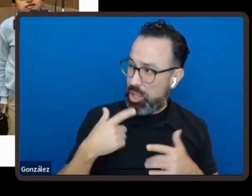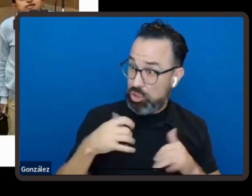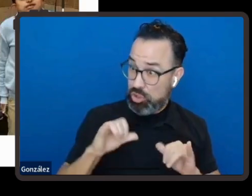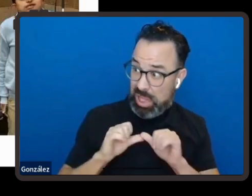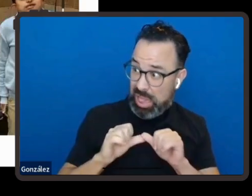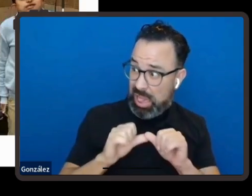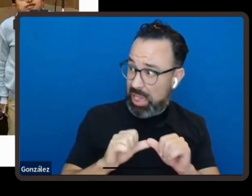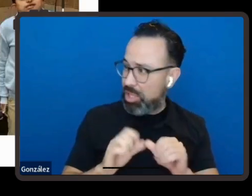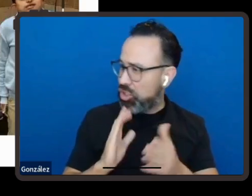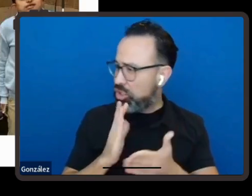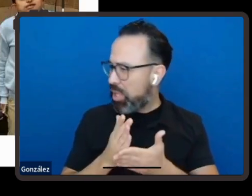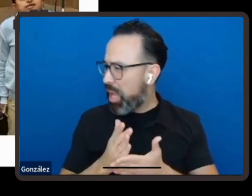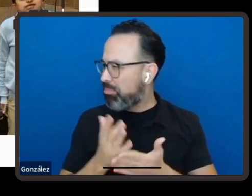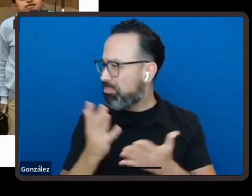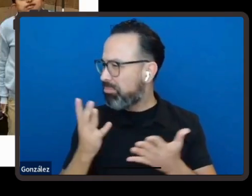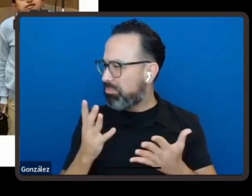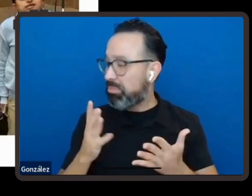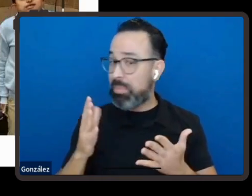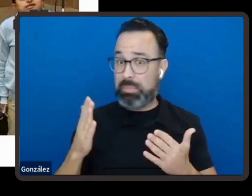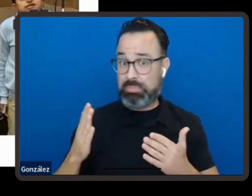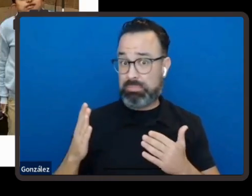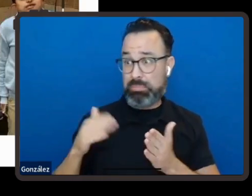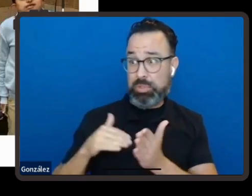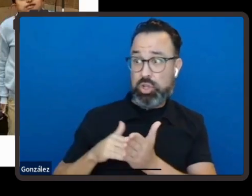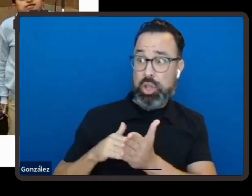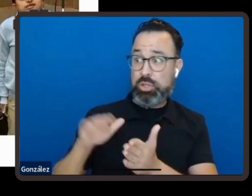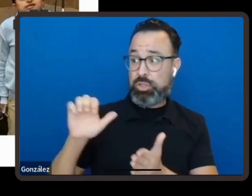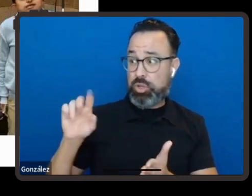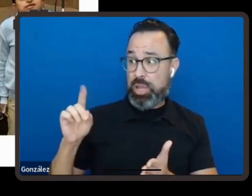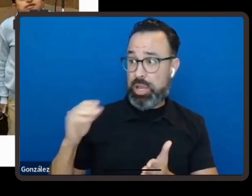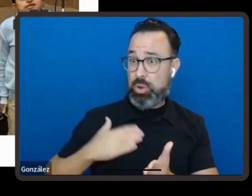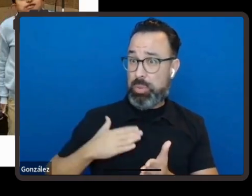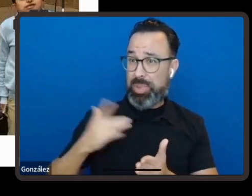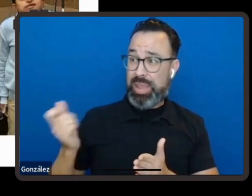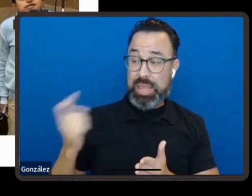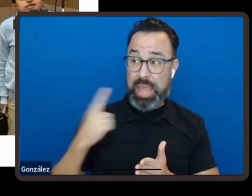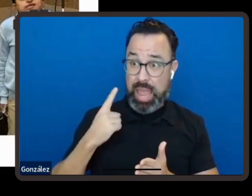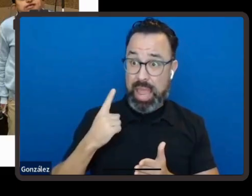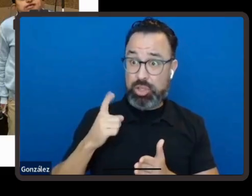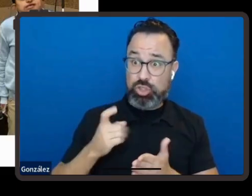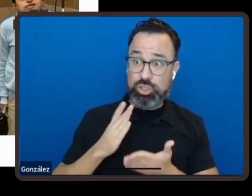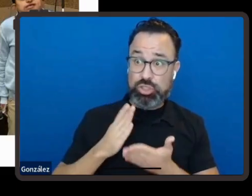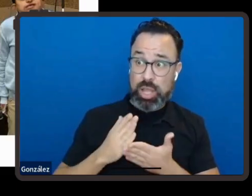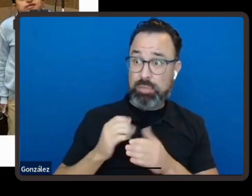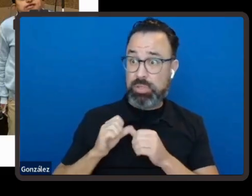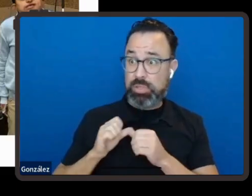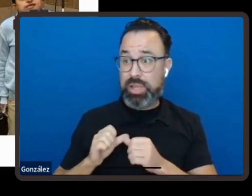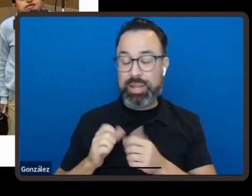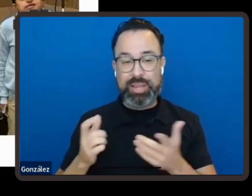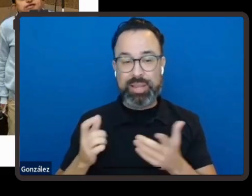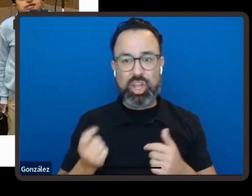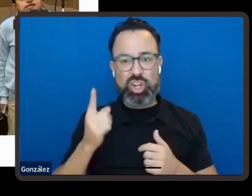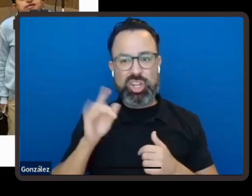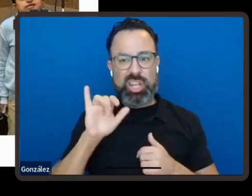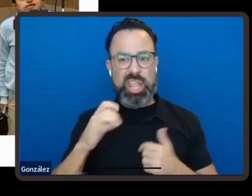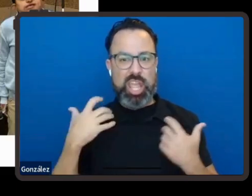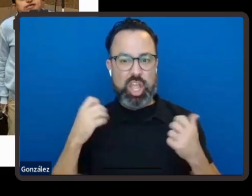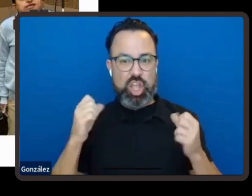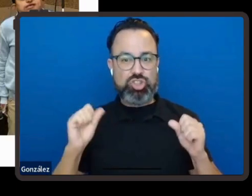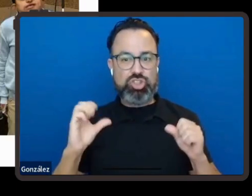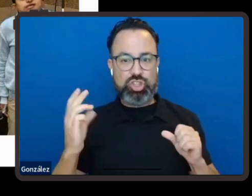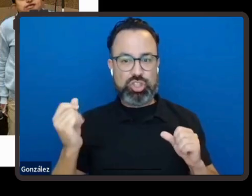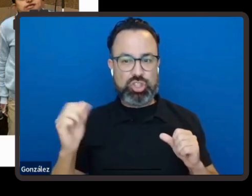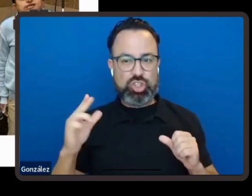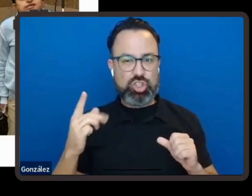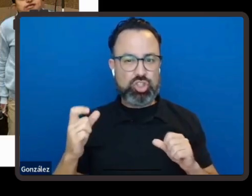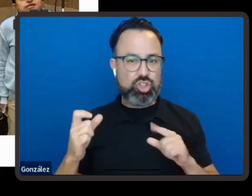My endocrinologist was asking. Again, there's limited literature on Charge syndrome, but there's literature on other syndromes